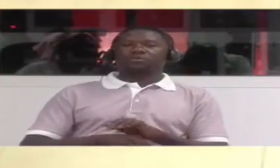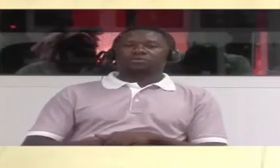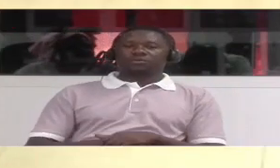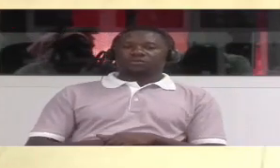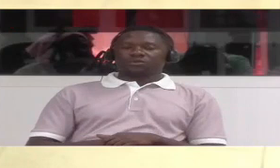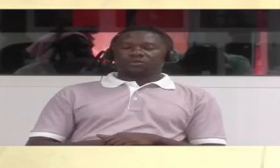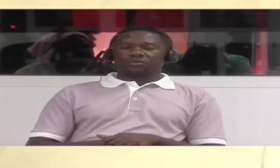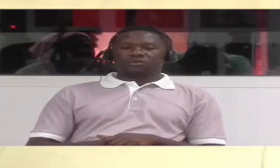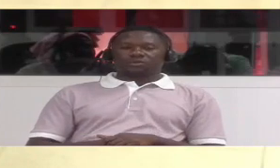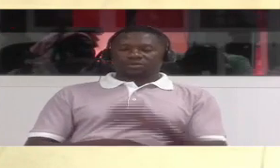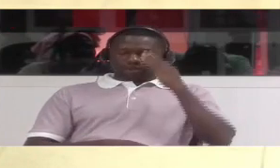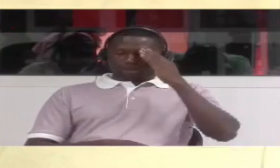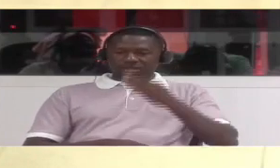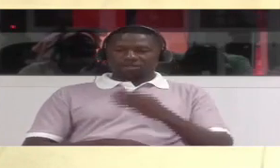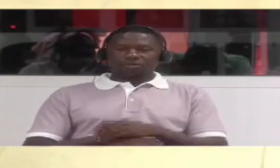Thank you.